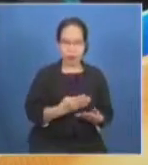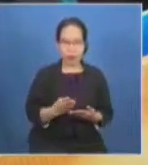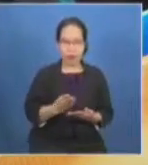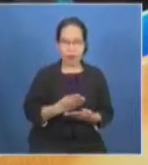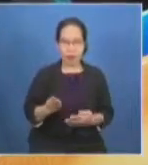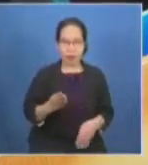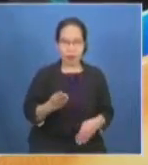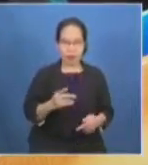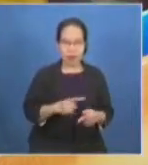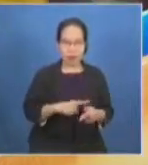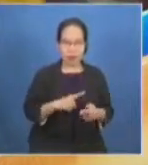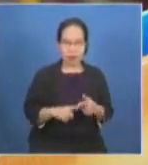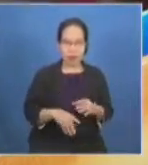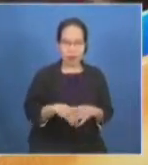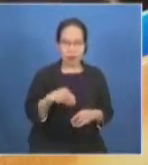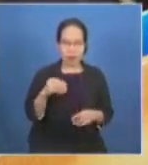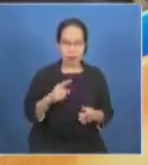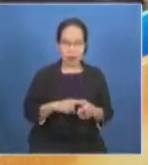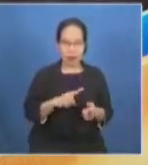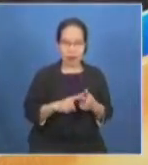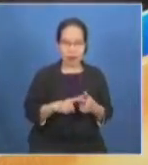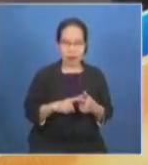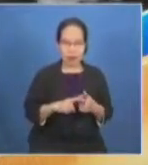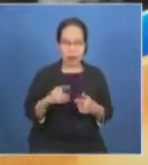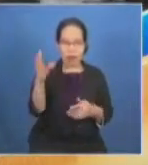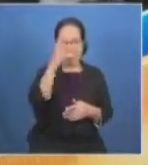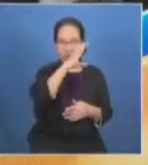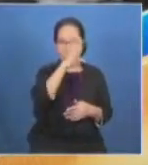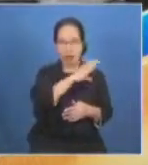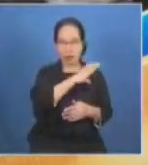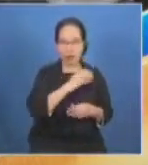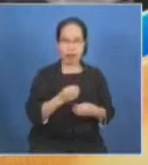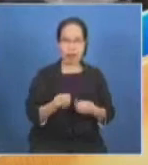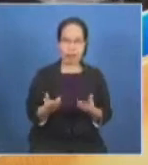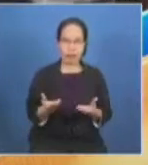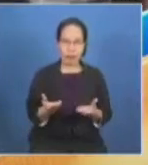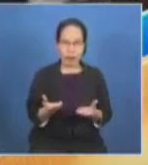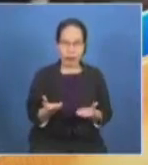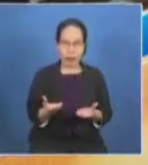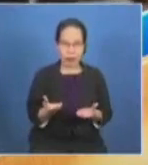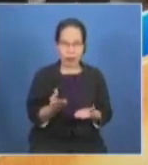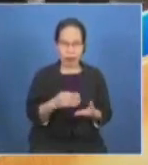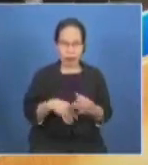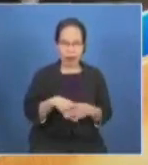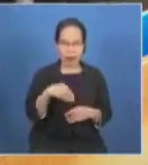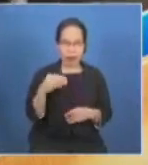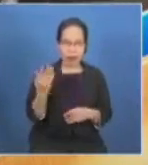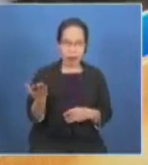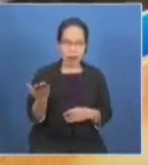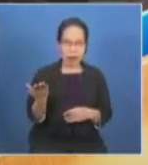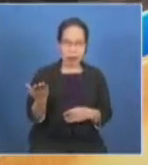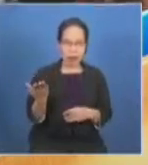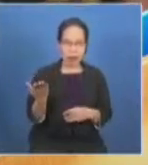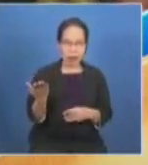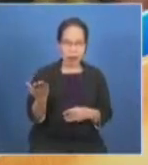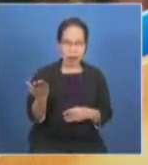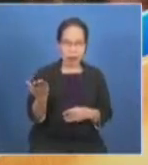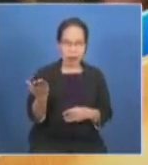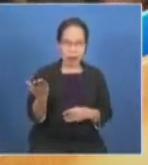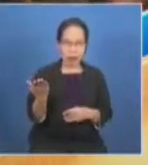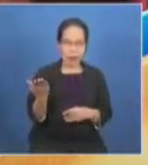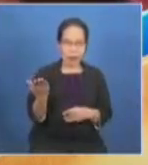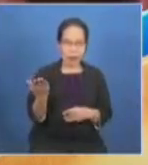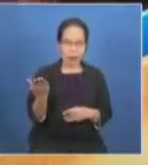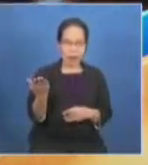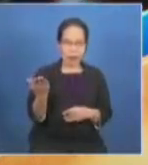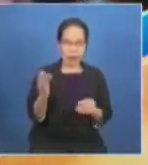because my mama said someone's going to buy. But when he went out, he's looking for a clothes to